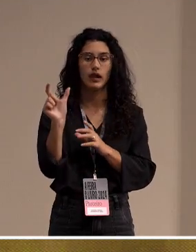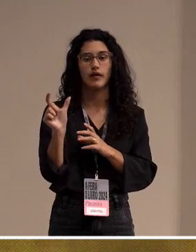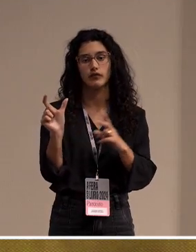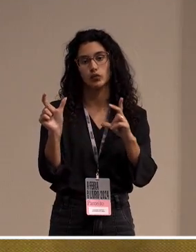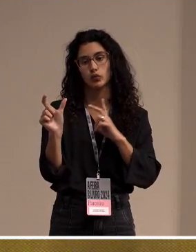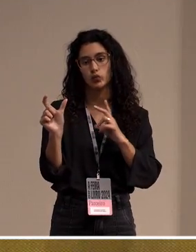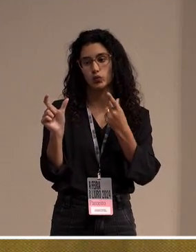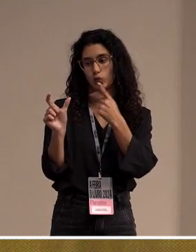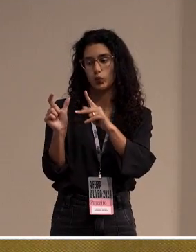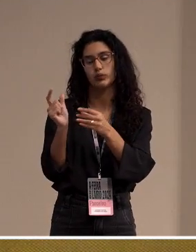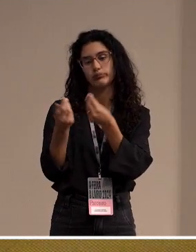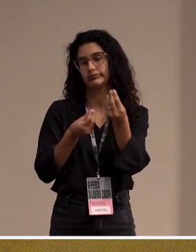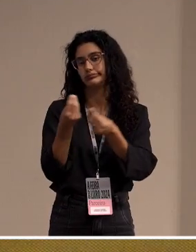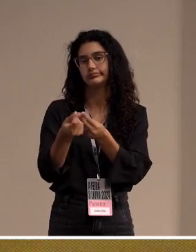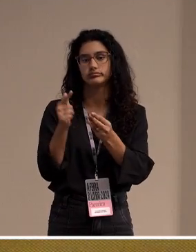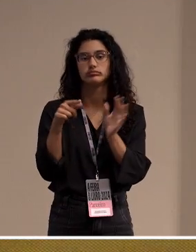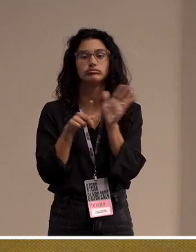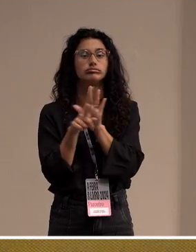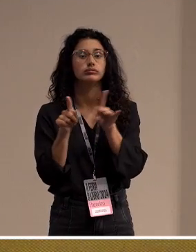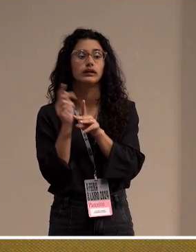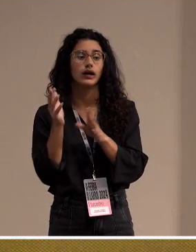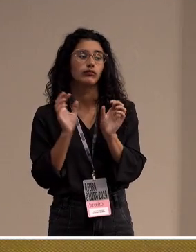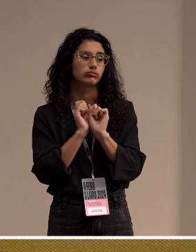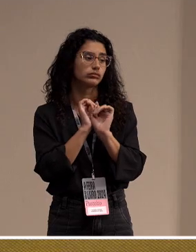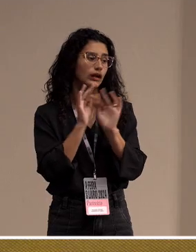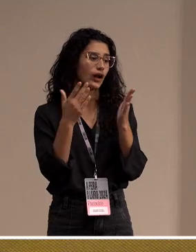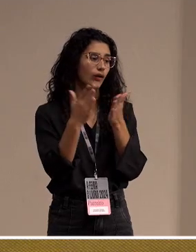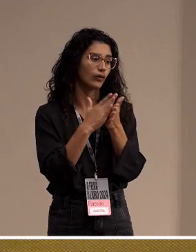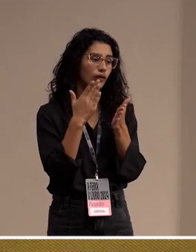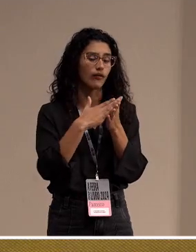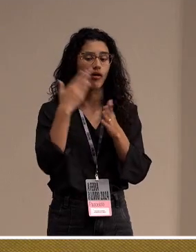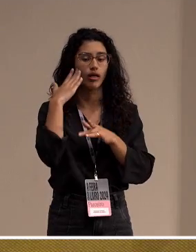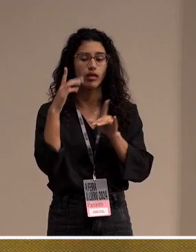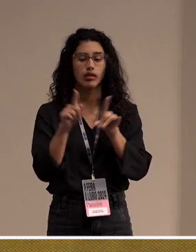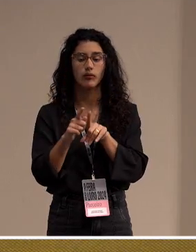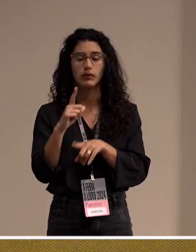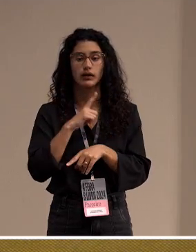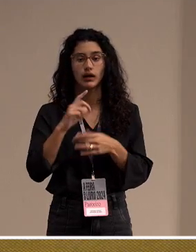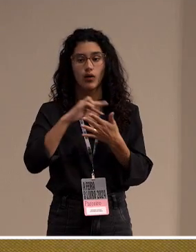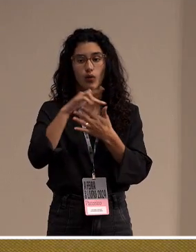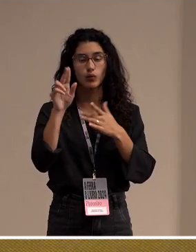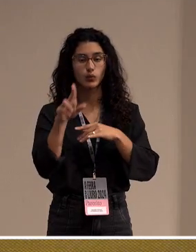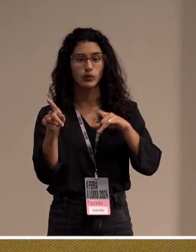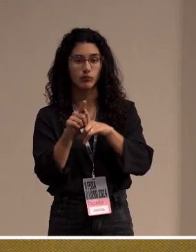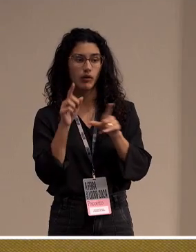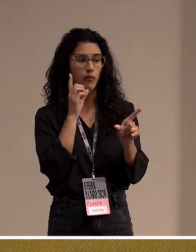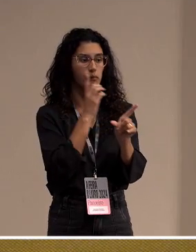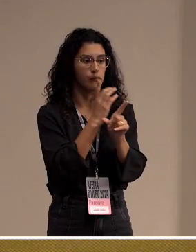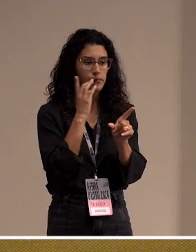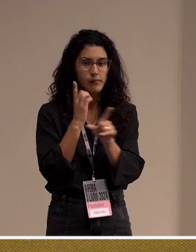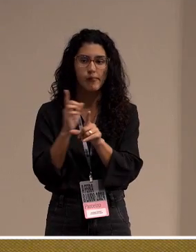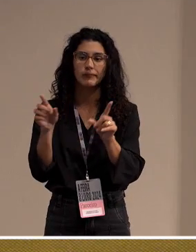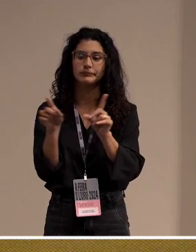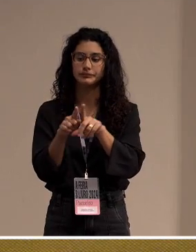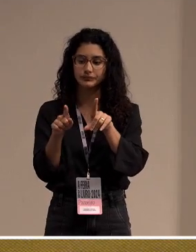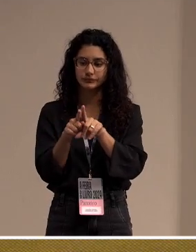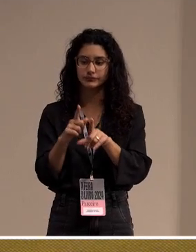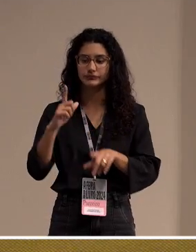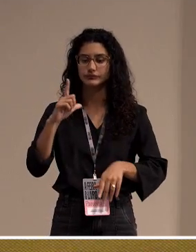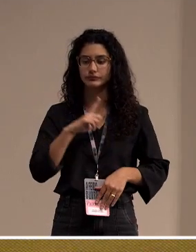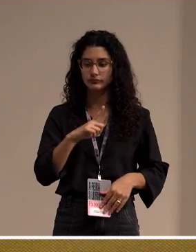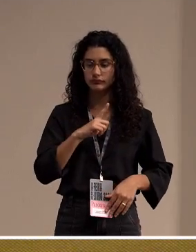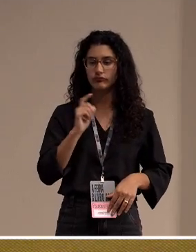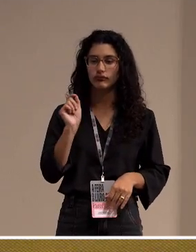book. Among the earliest usages that I found was the first 20